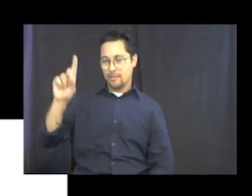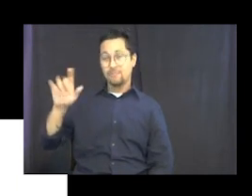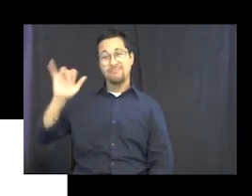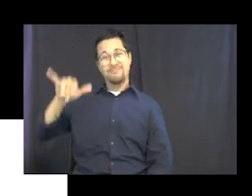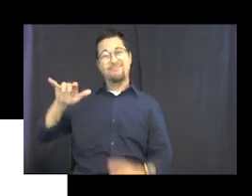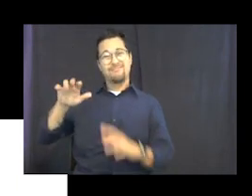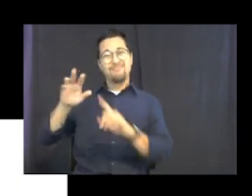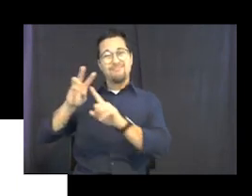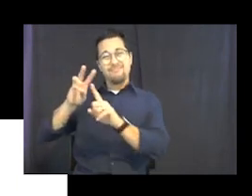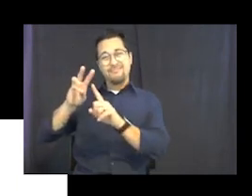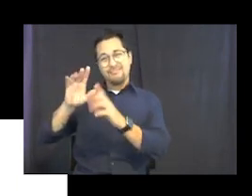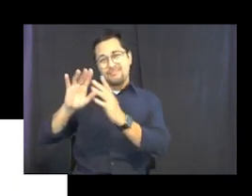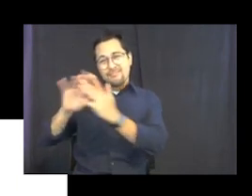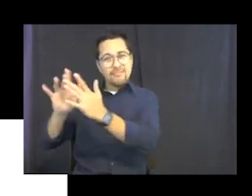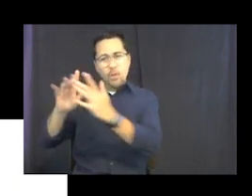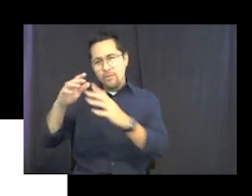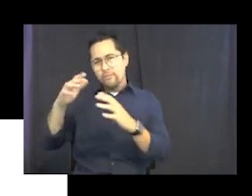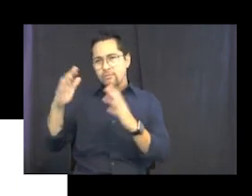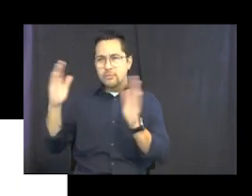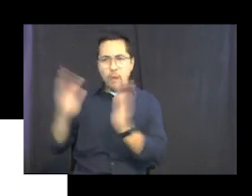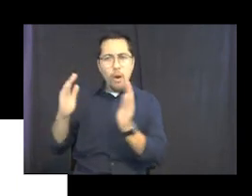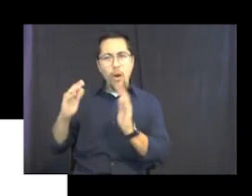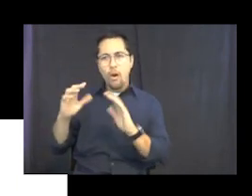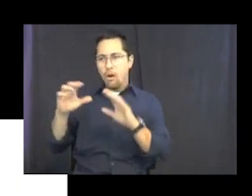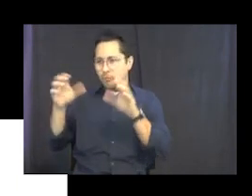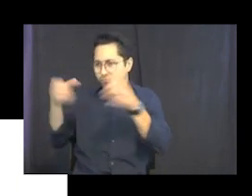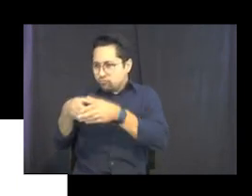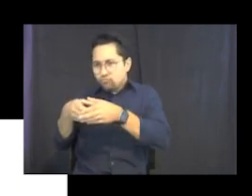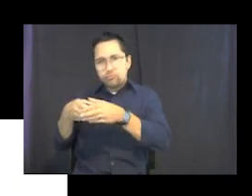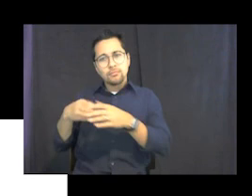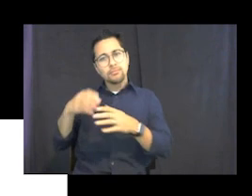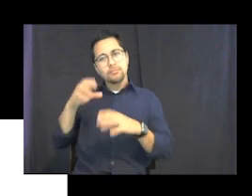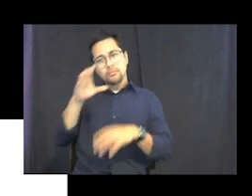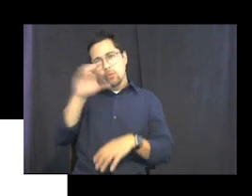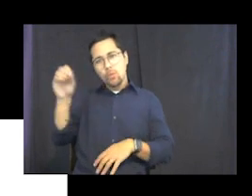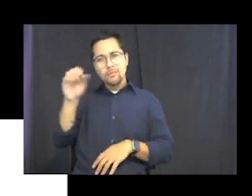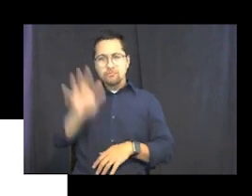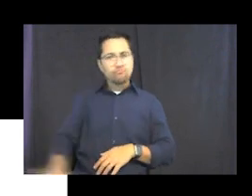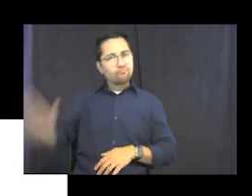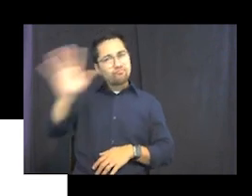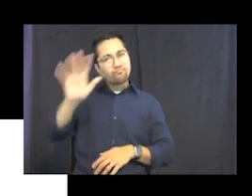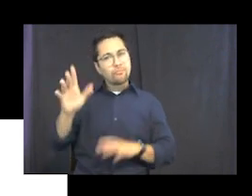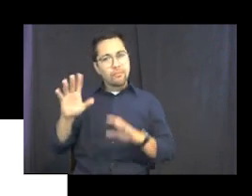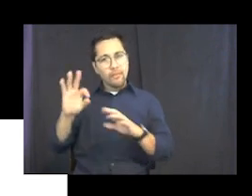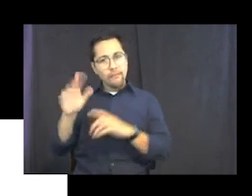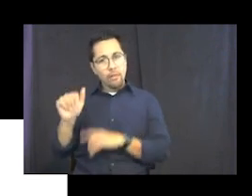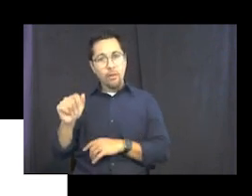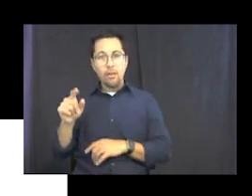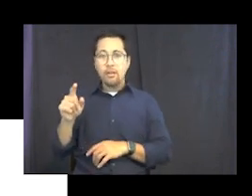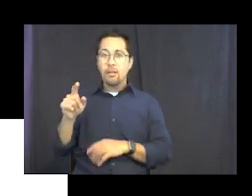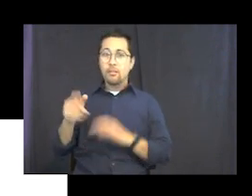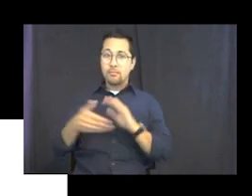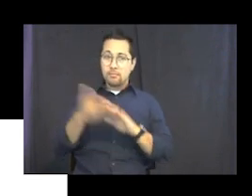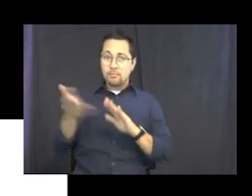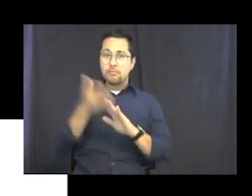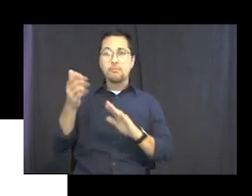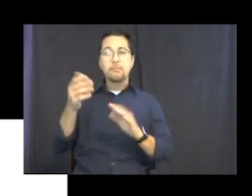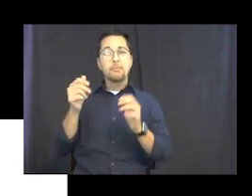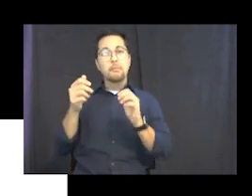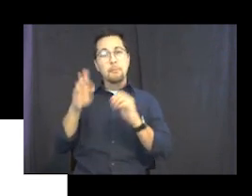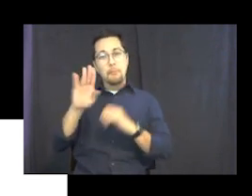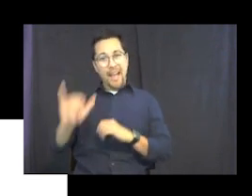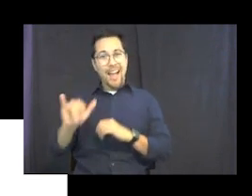of small grassroots organizations across the state of Florida run by